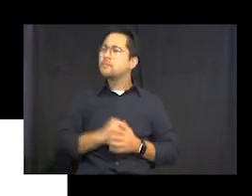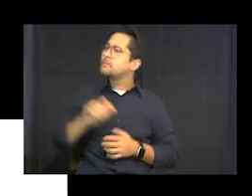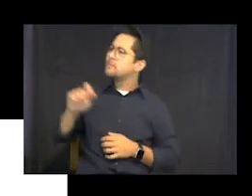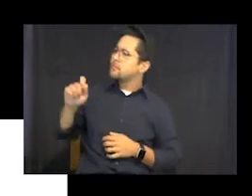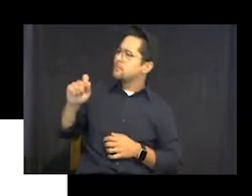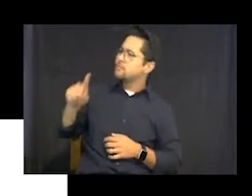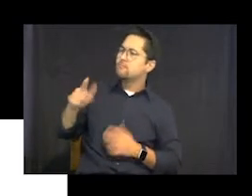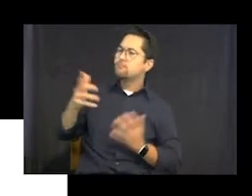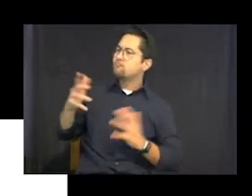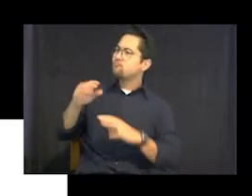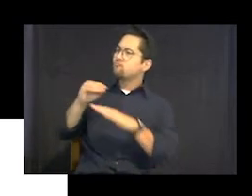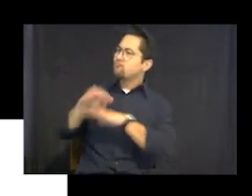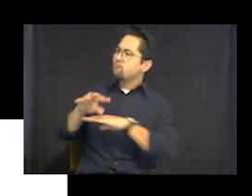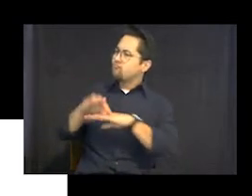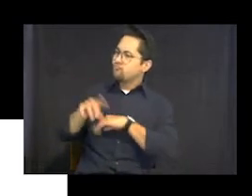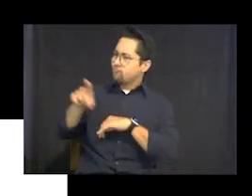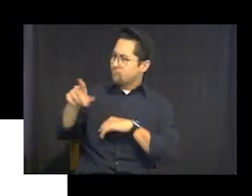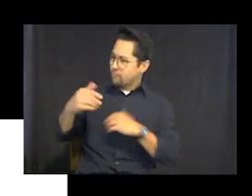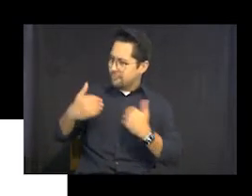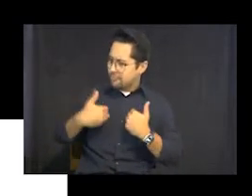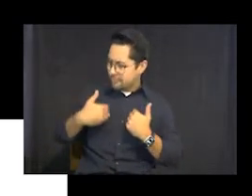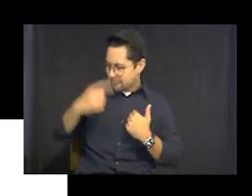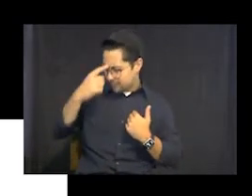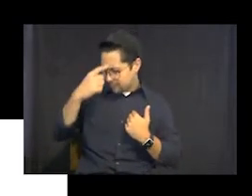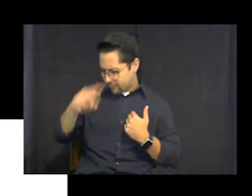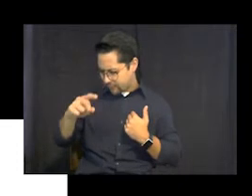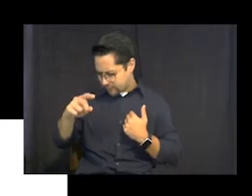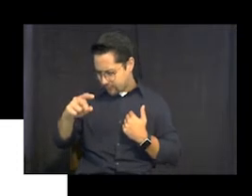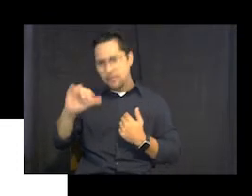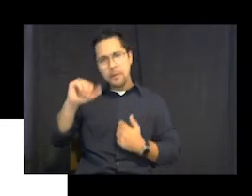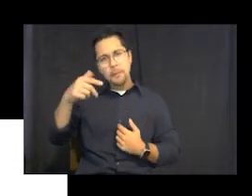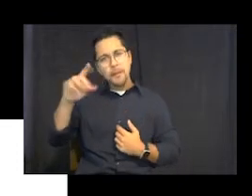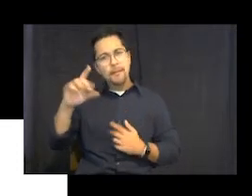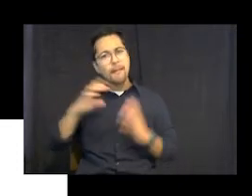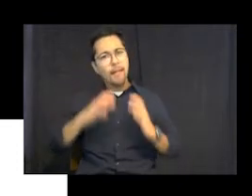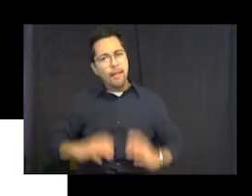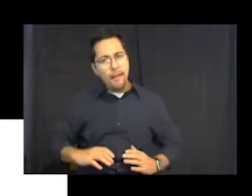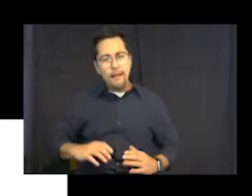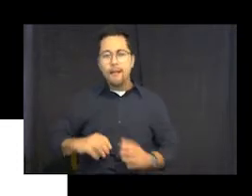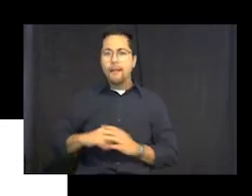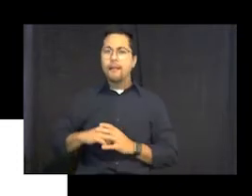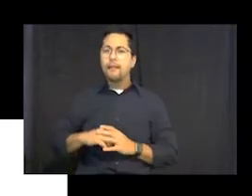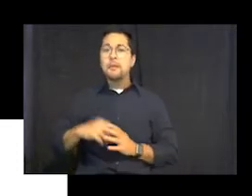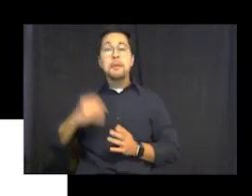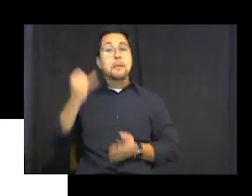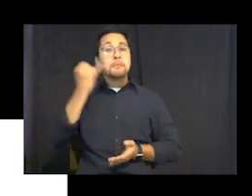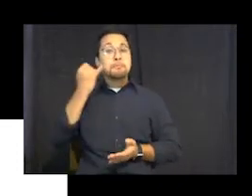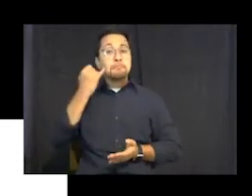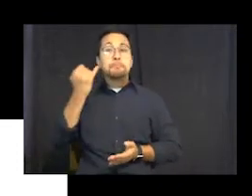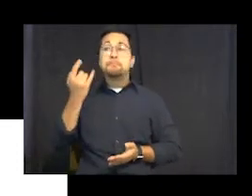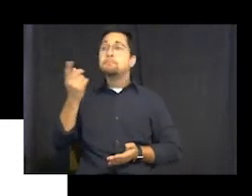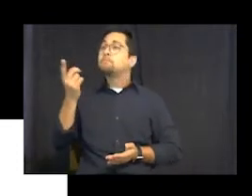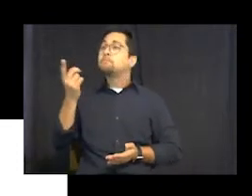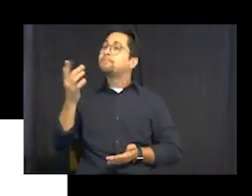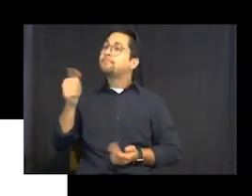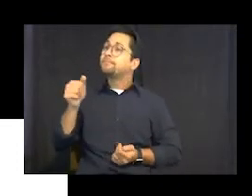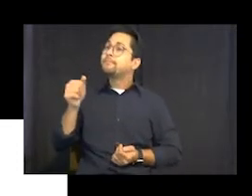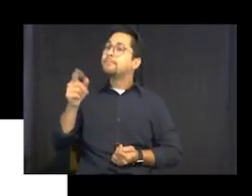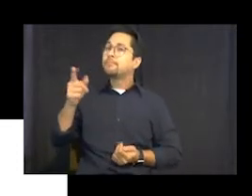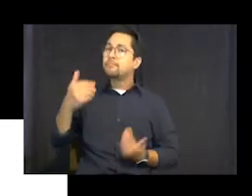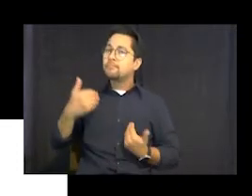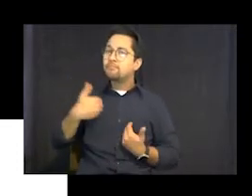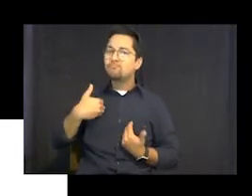what advice do you have for APD clients if they are